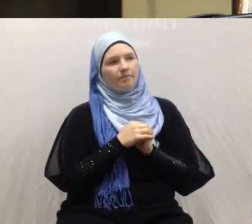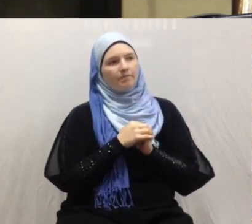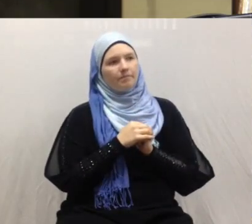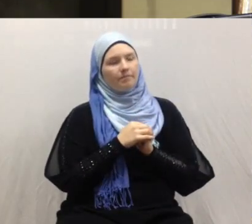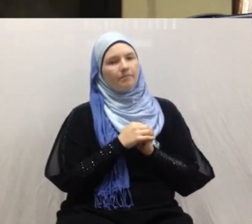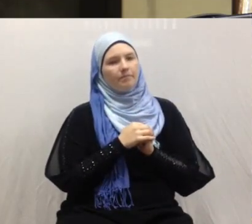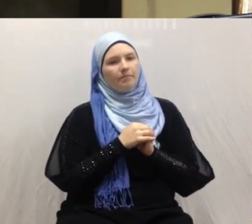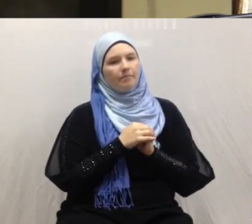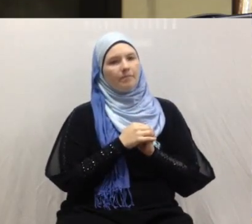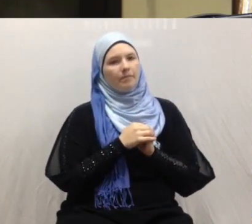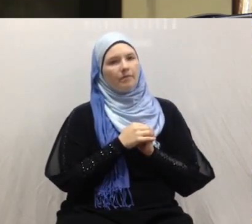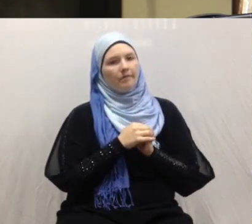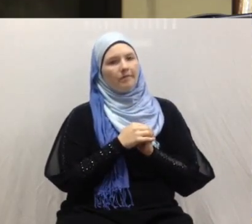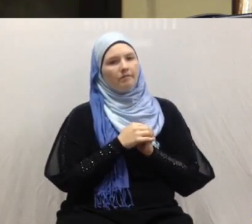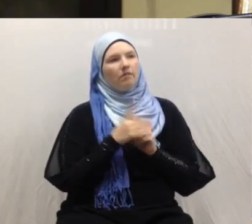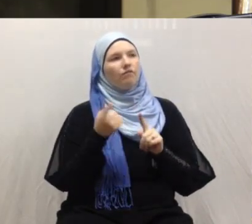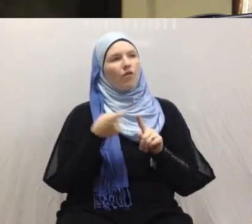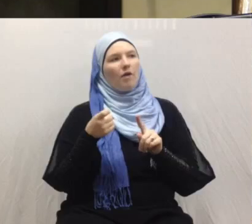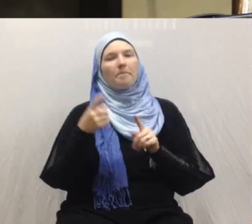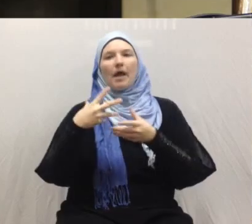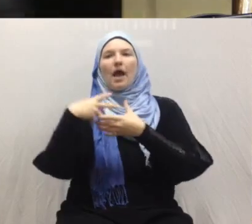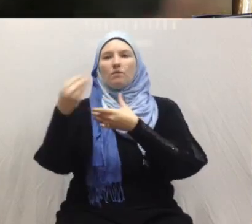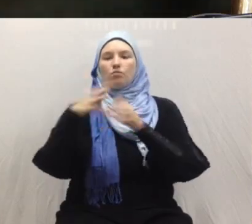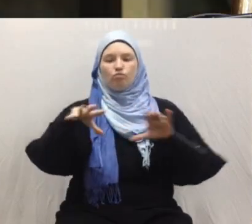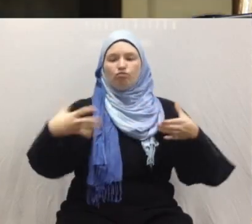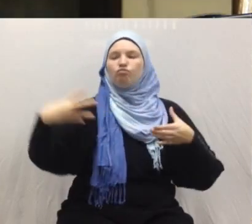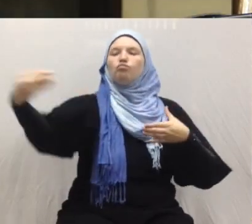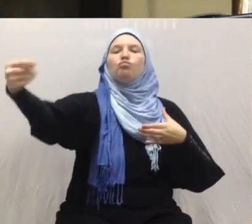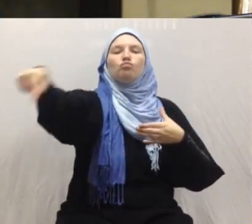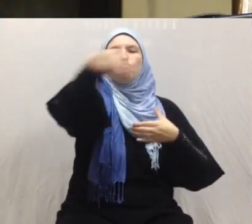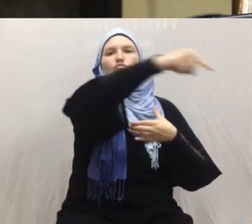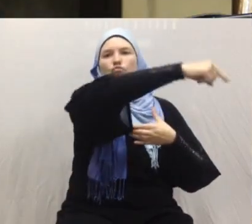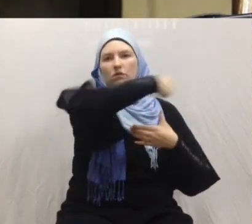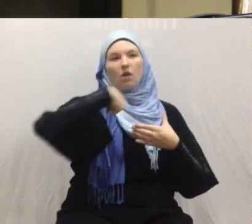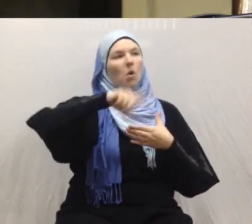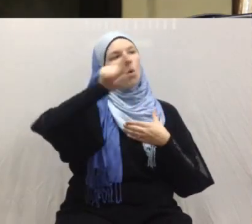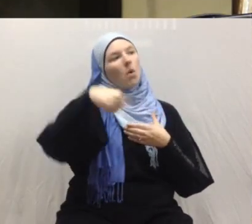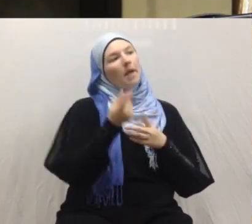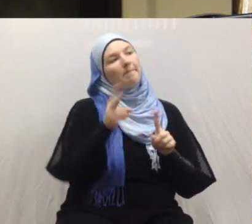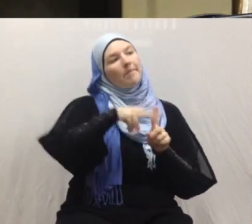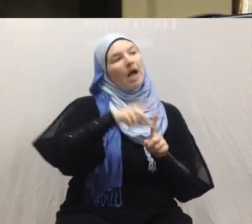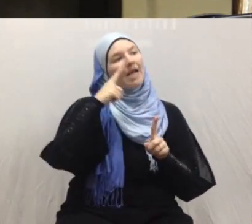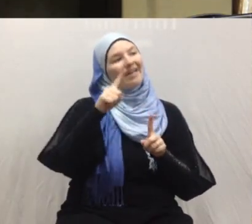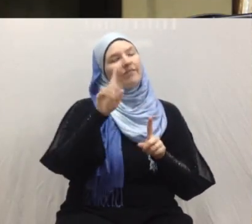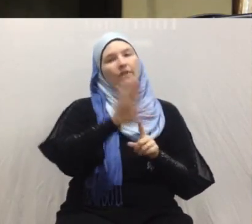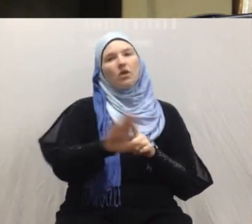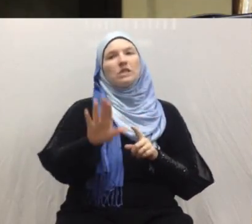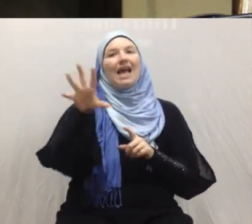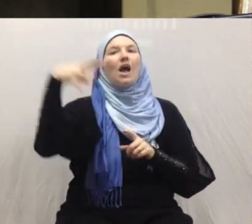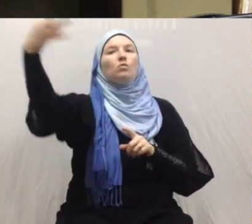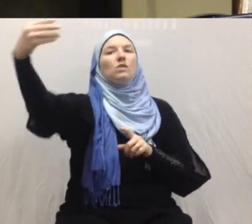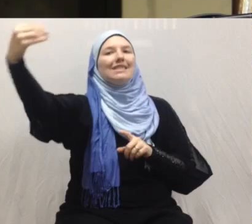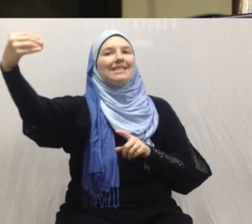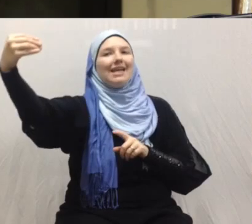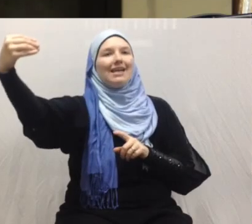to the exclusion of outsiders. Again, that only applies if there is an outside attack